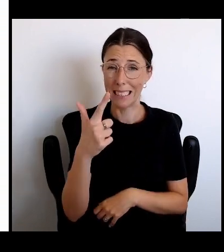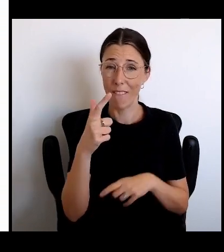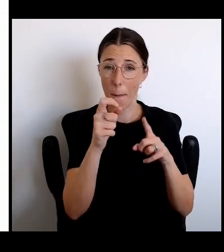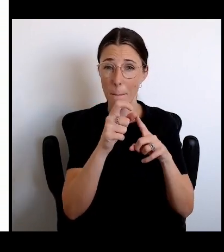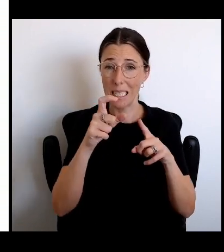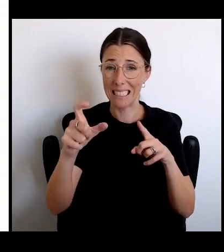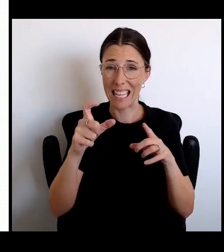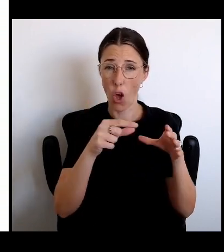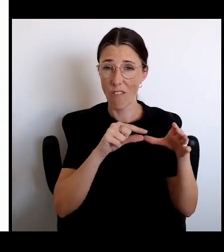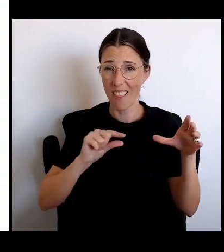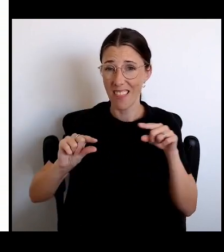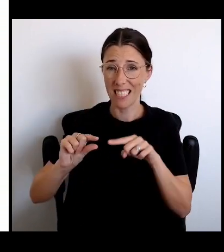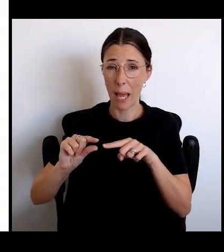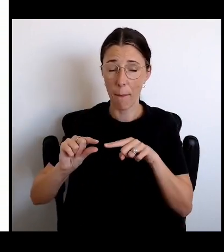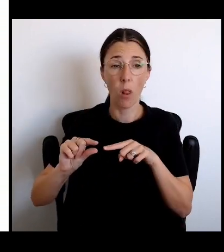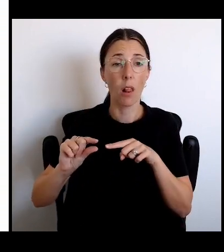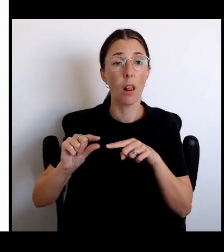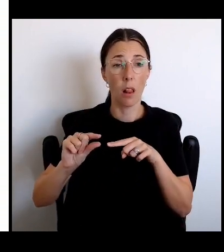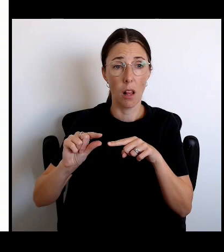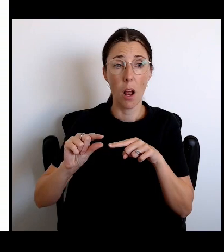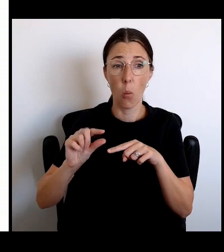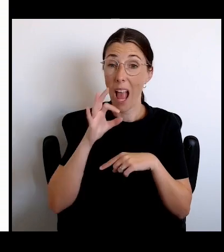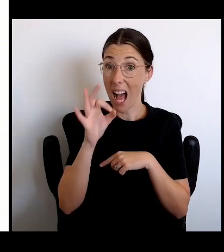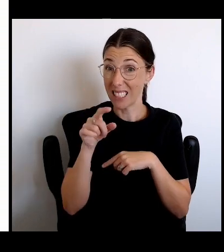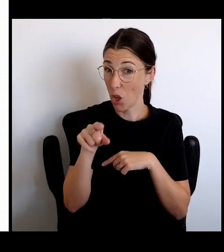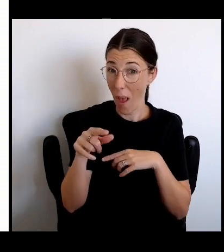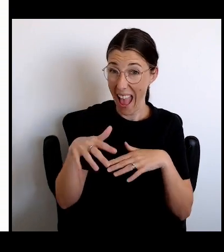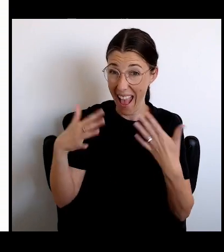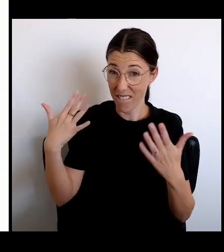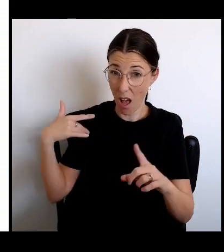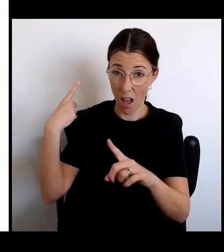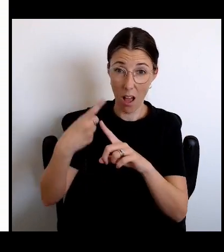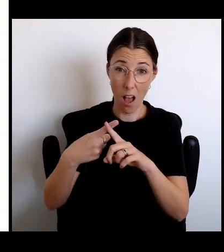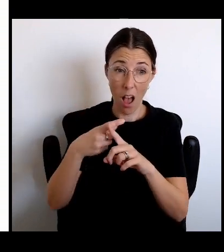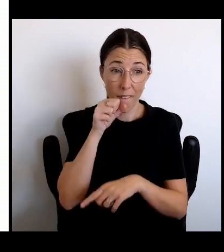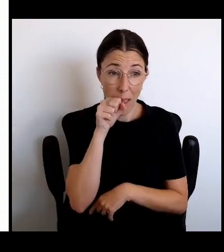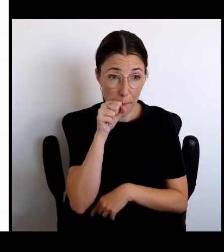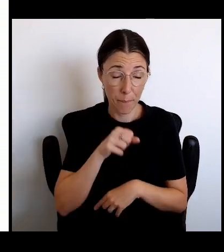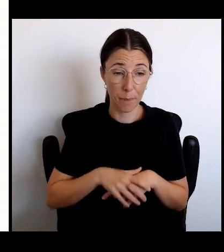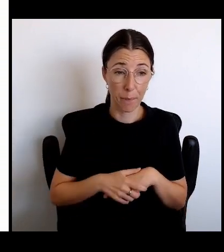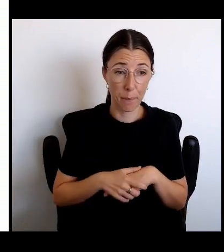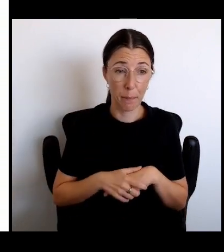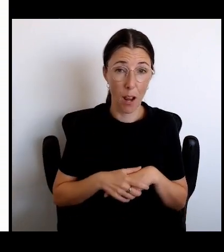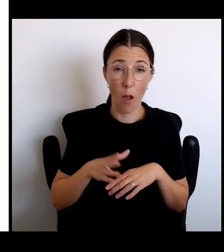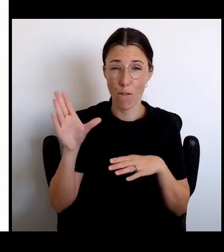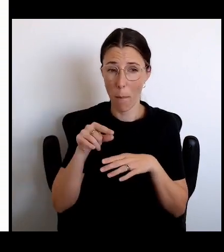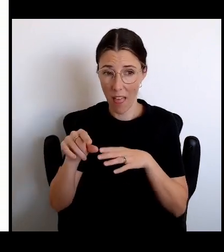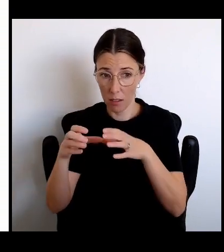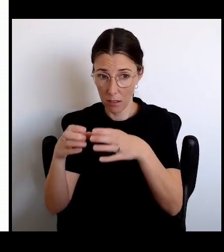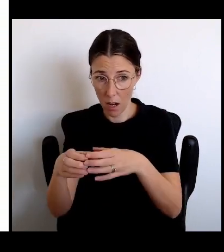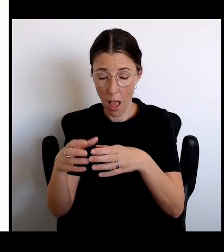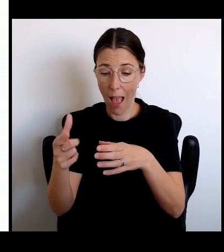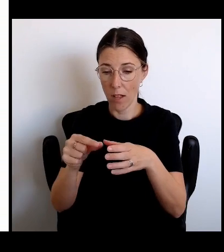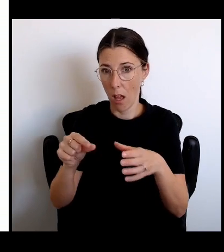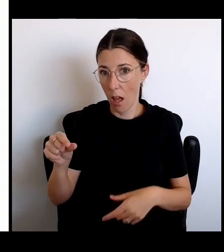sample have ever vaped. And then we look at those ever vapers, we find that we have a sample